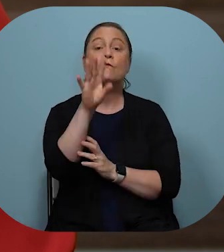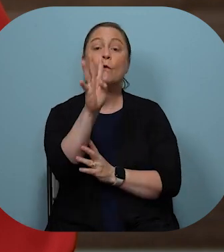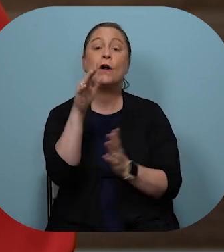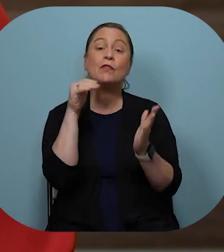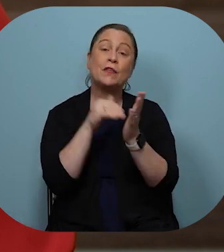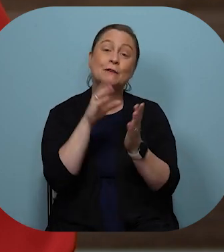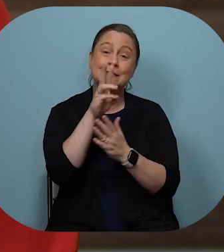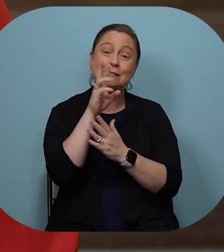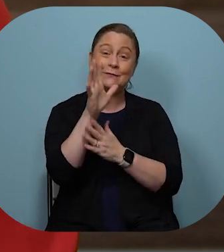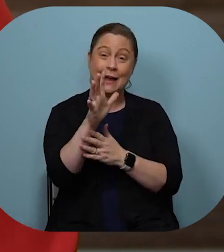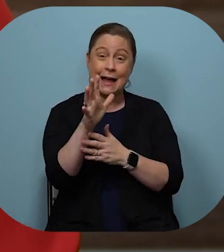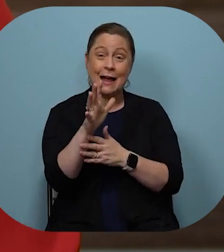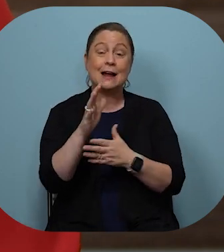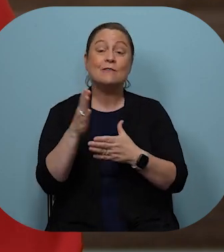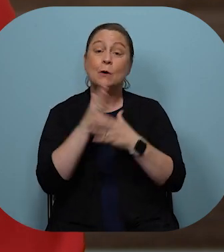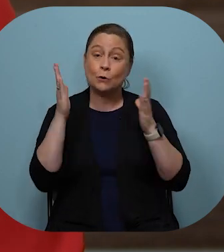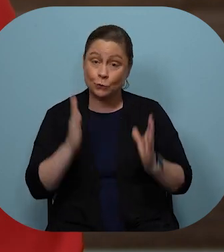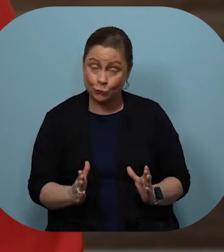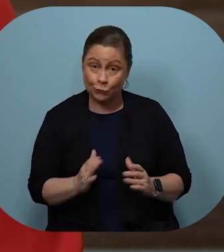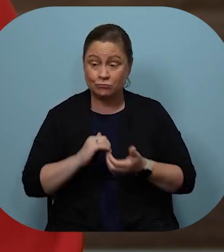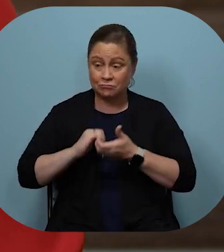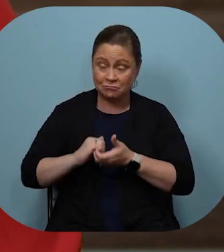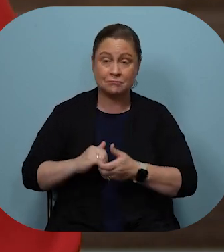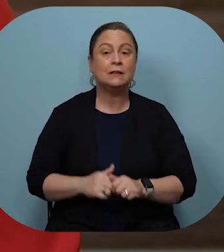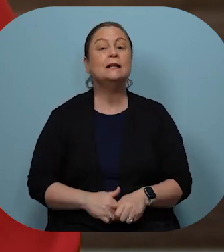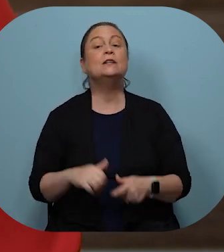4,065 partnerships, trained